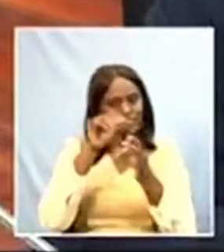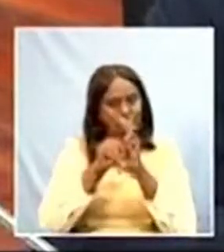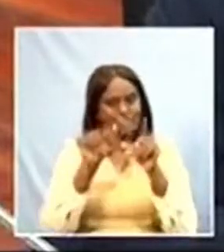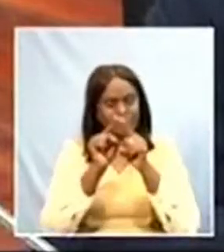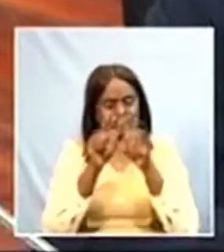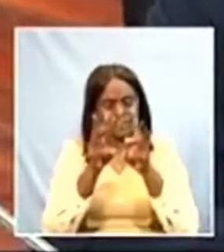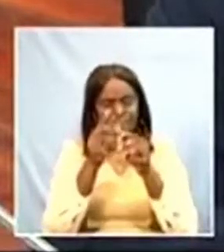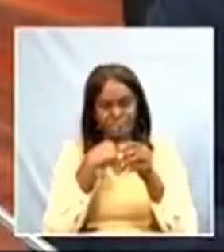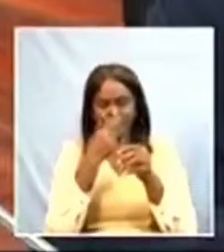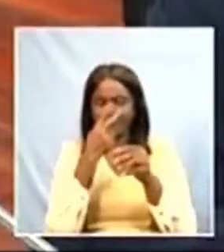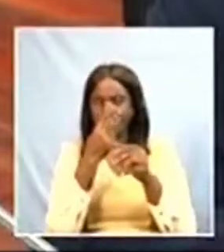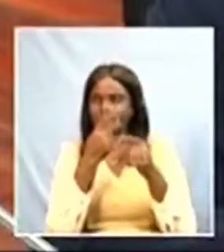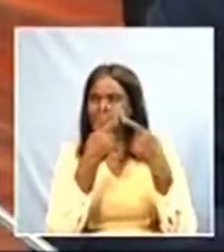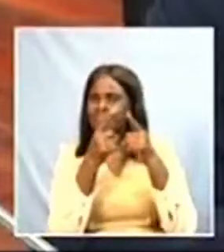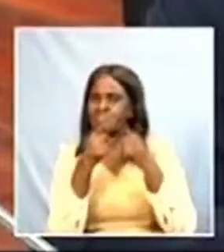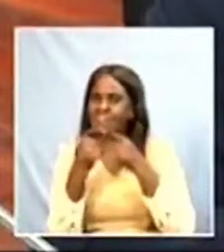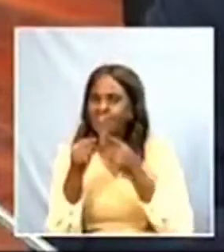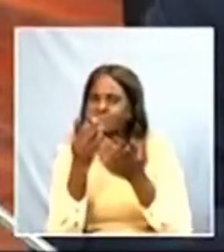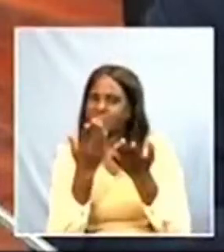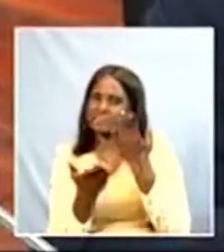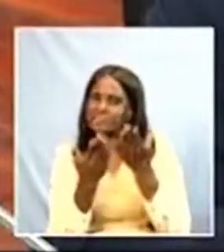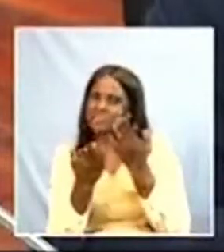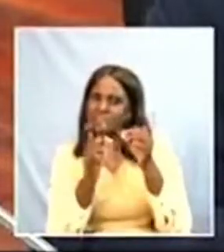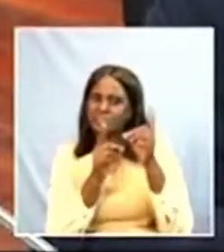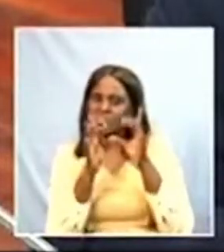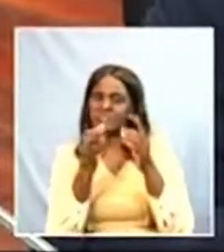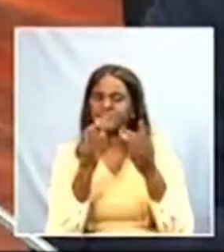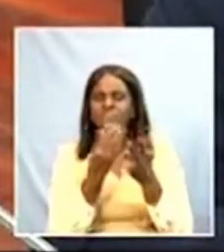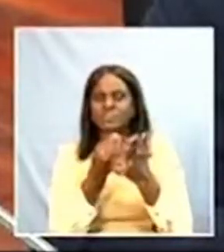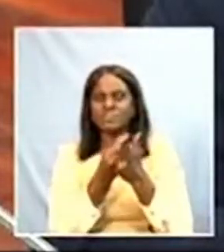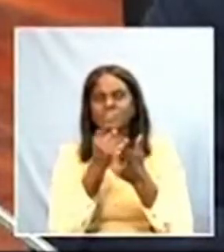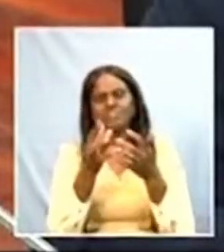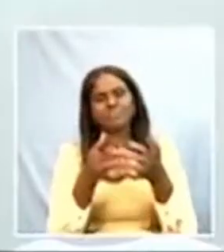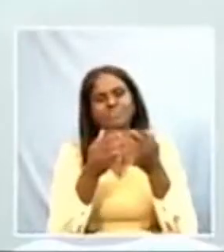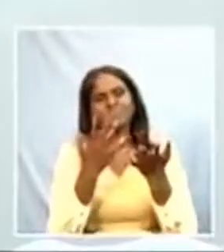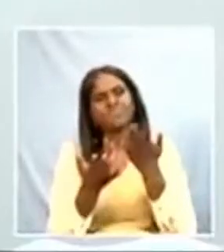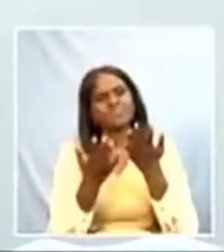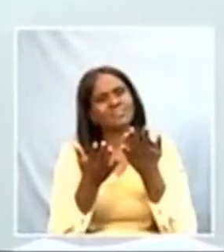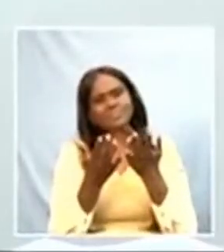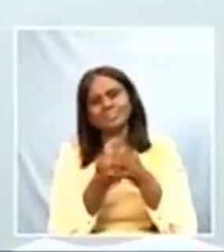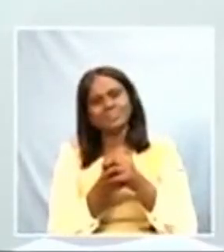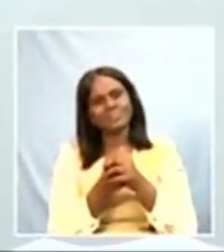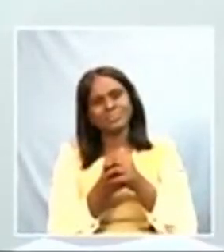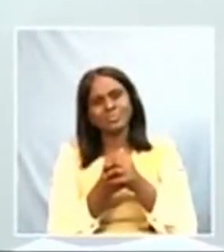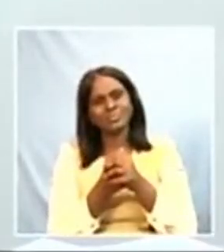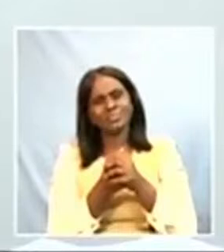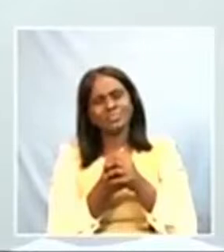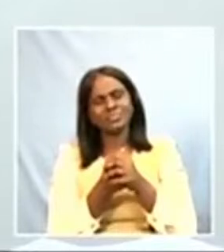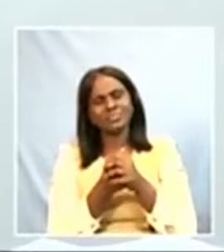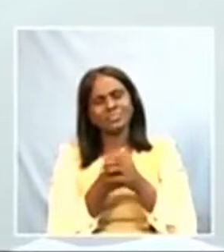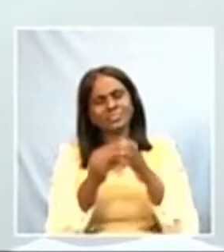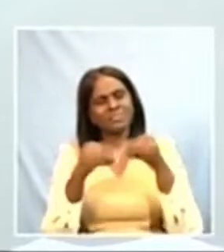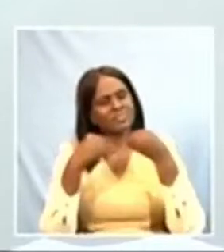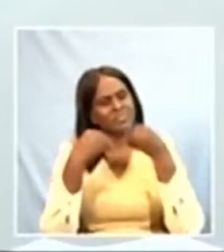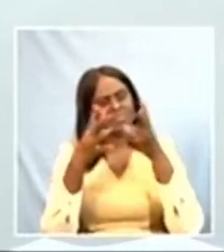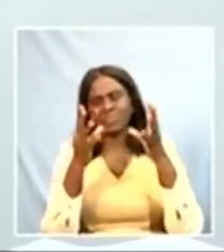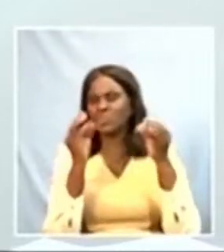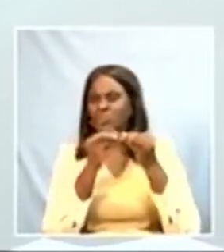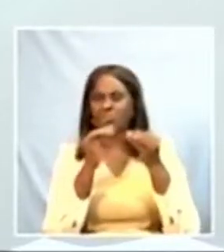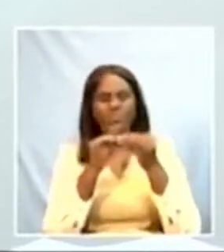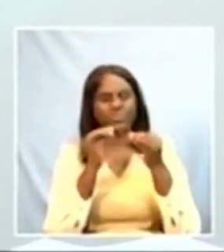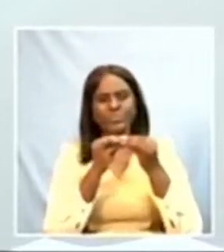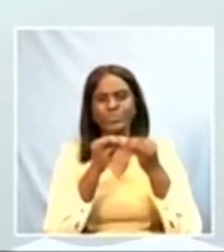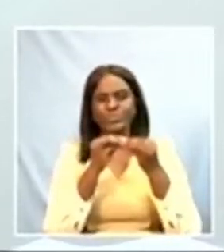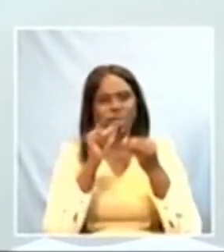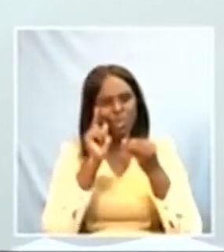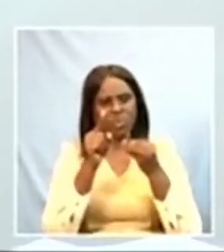manner. I saw a variation. Maybe Director Finance. Was the engineer? Maybe we might be barracking a horse that is.